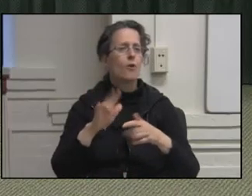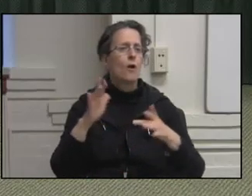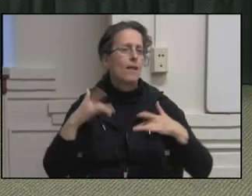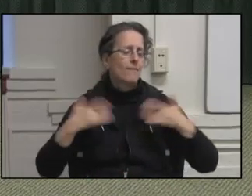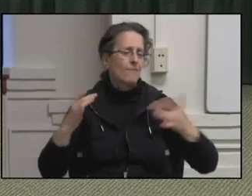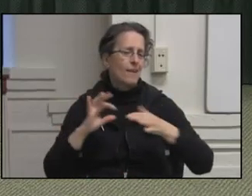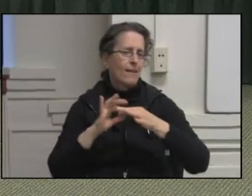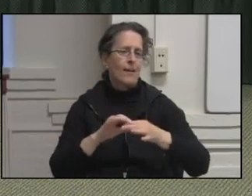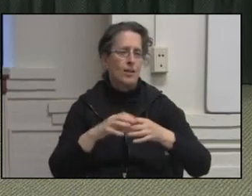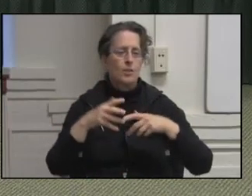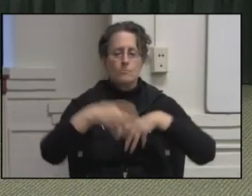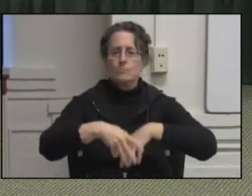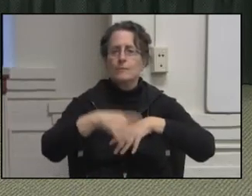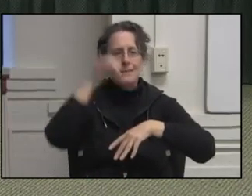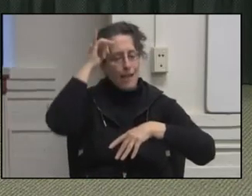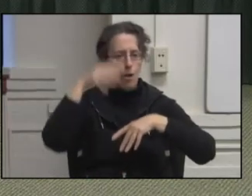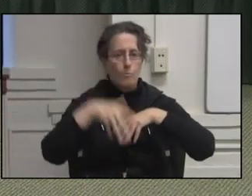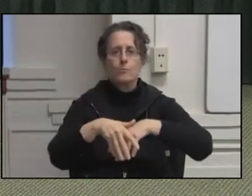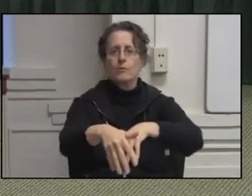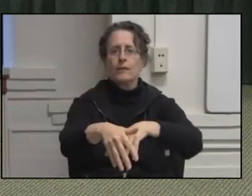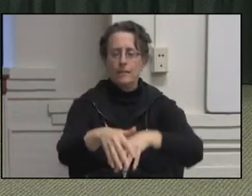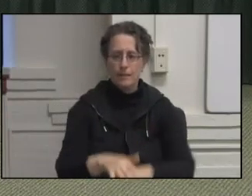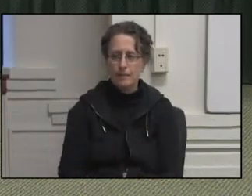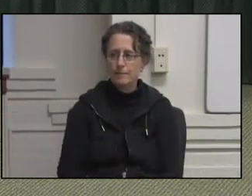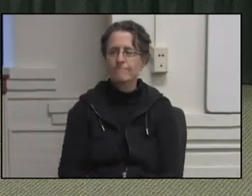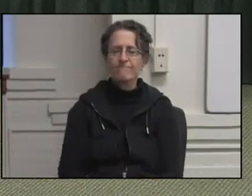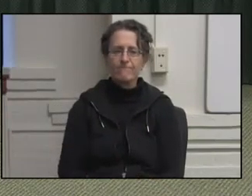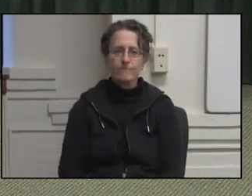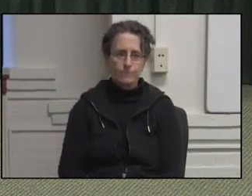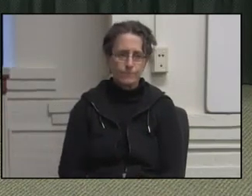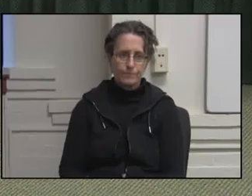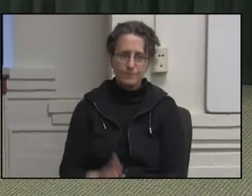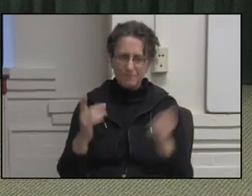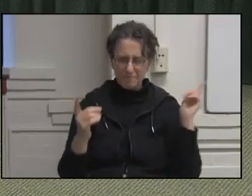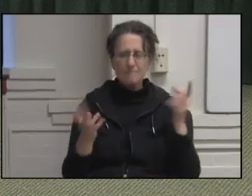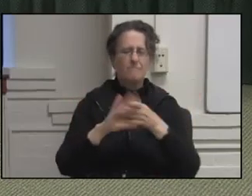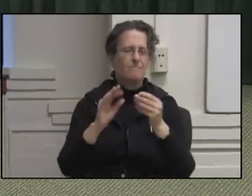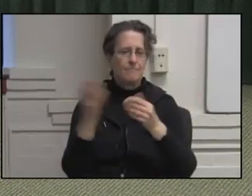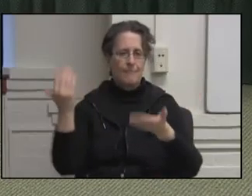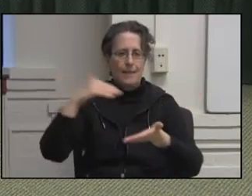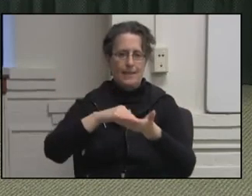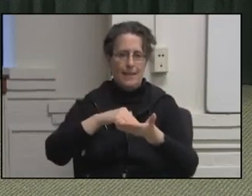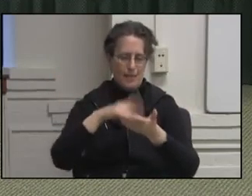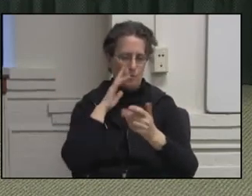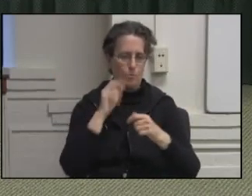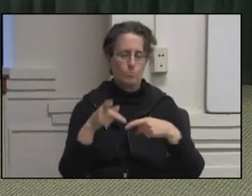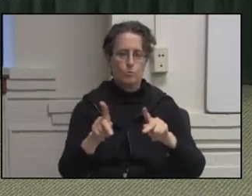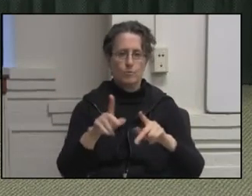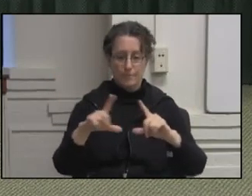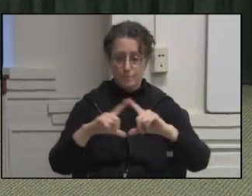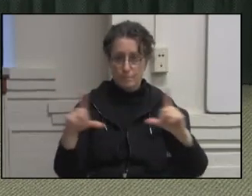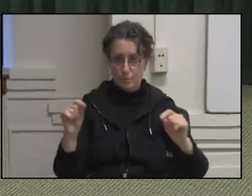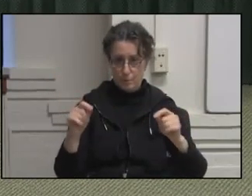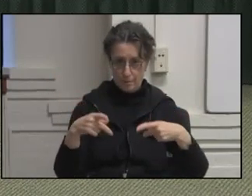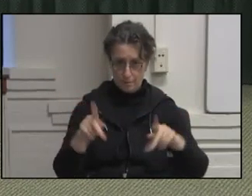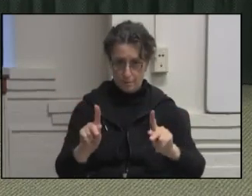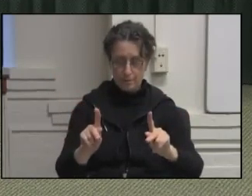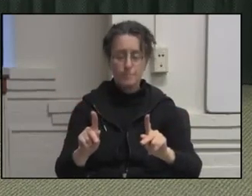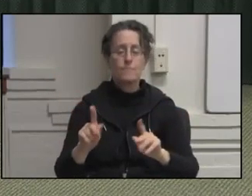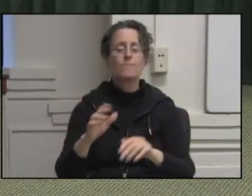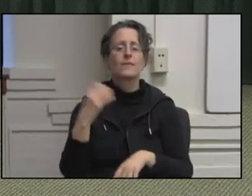Parade. Okay, David's made a motion to approve the catering permit for the Whetstone Station Restaurant and Brewery